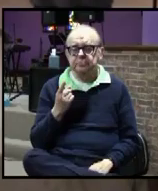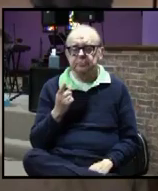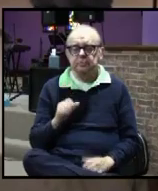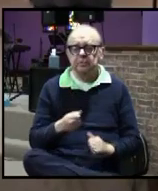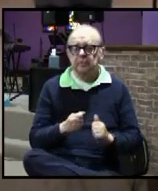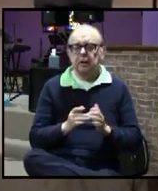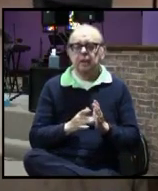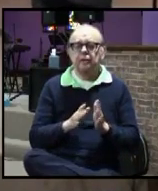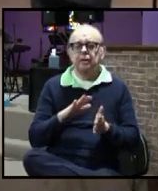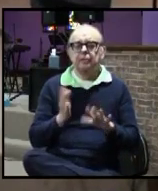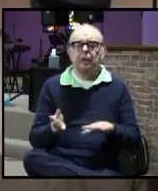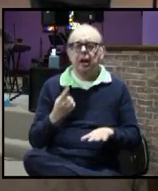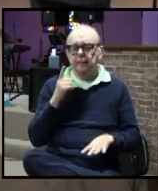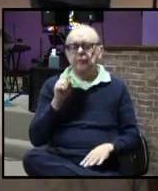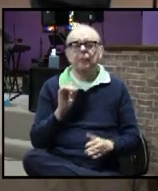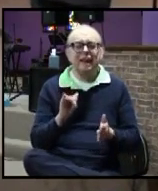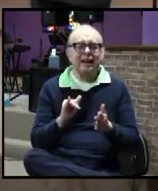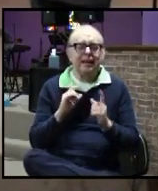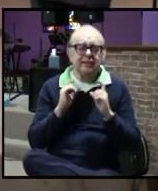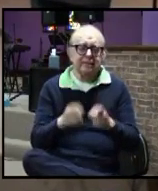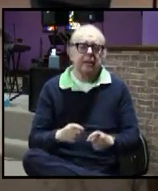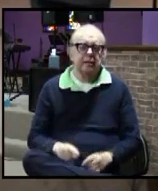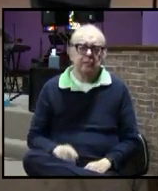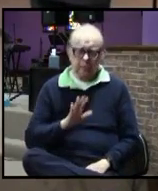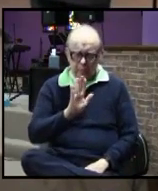can you say that? Because Jesus died for it.